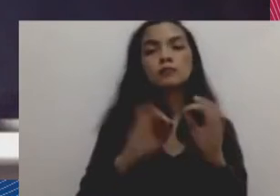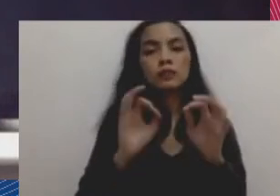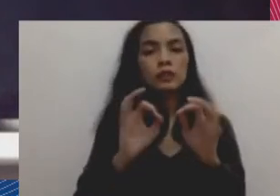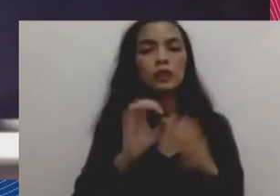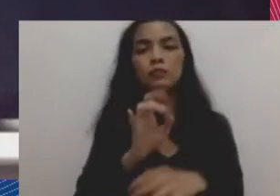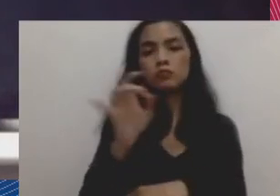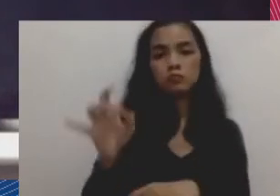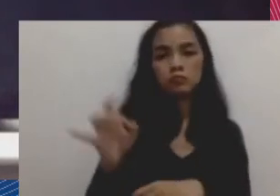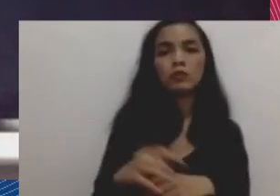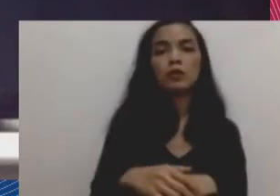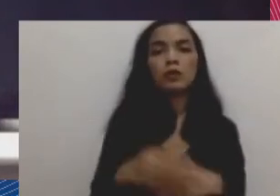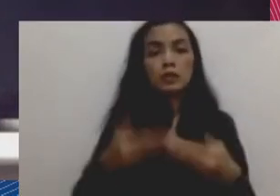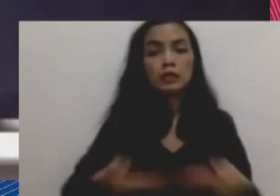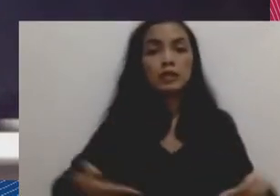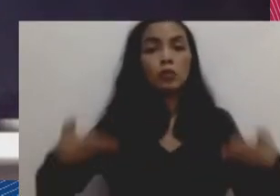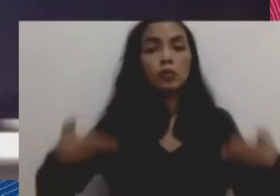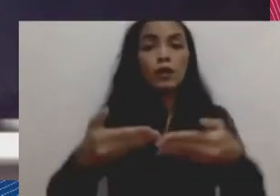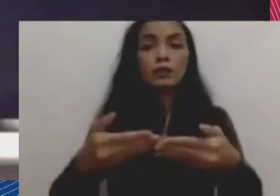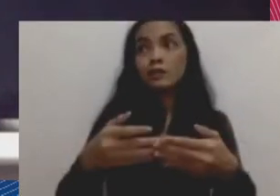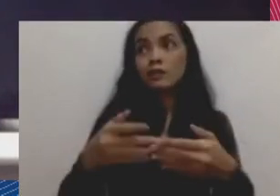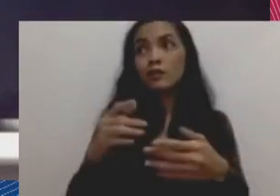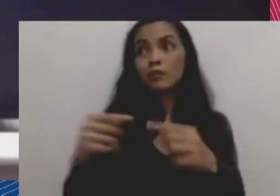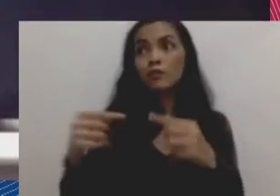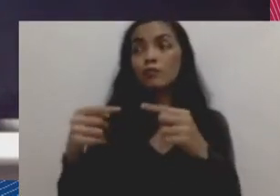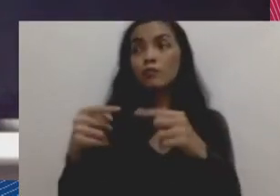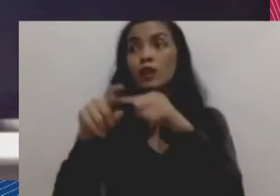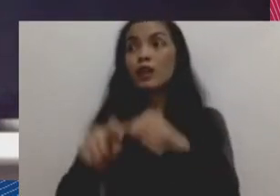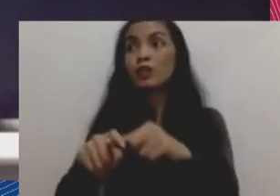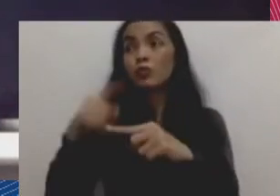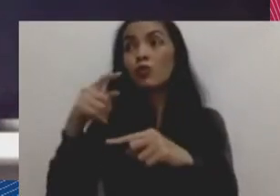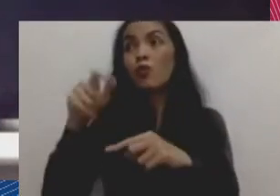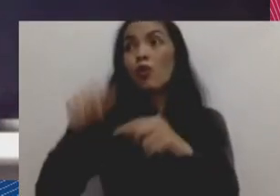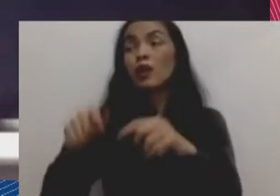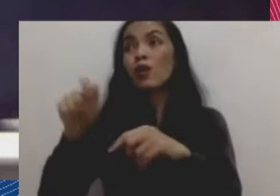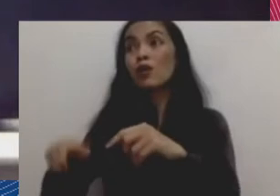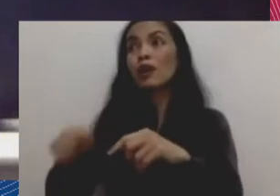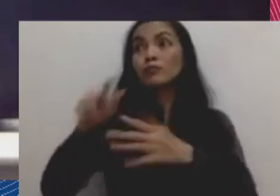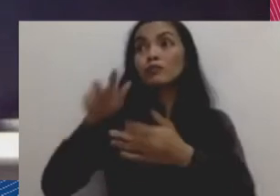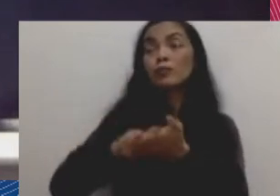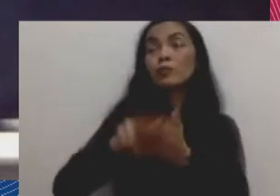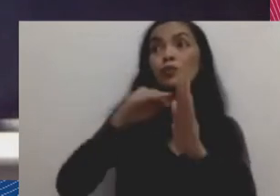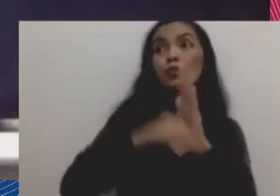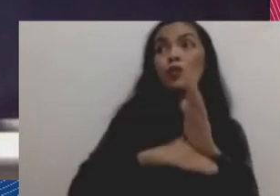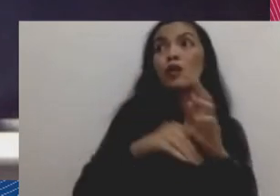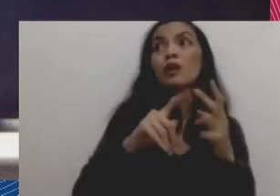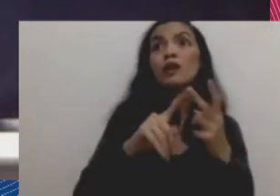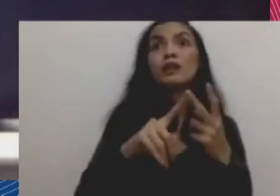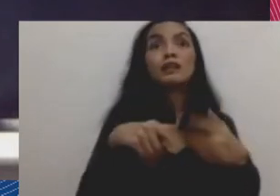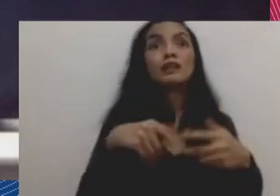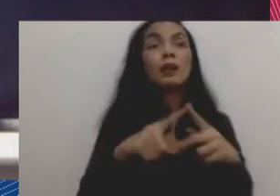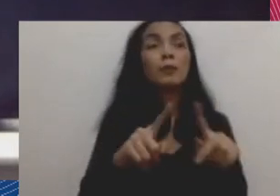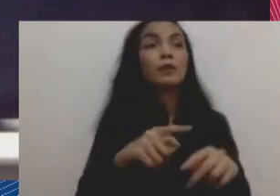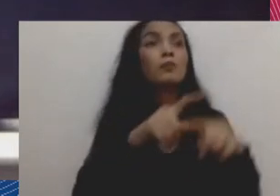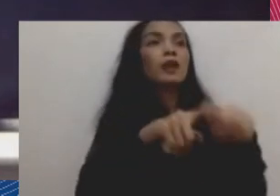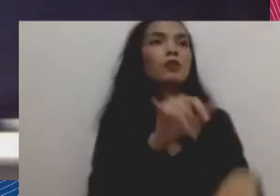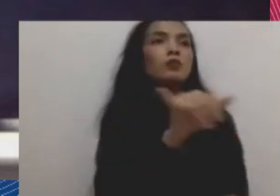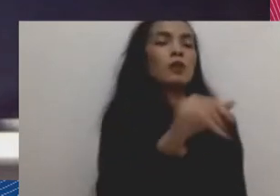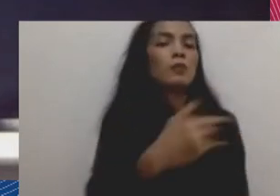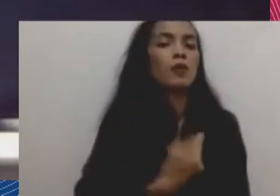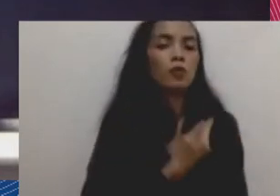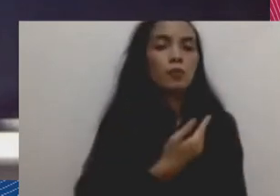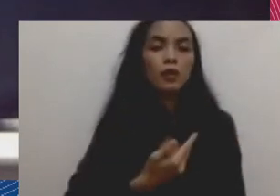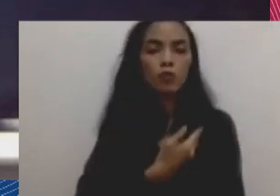this situation, not only the policymakers and the victims themselves. Before I close this